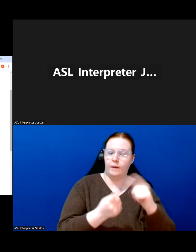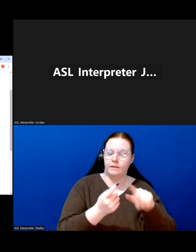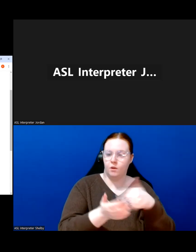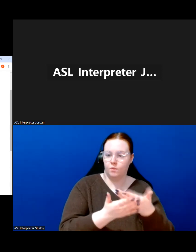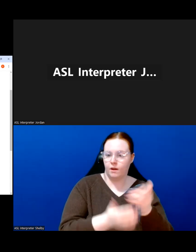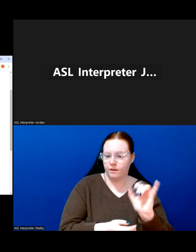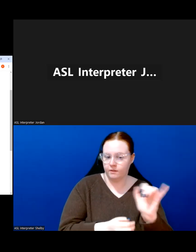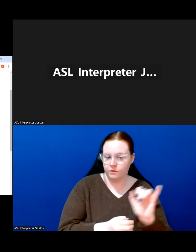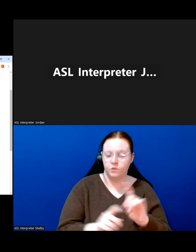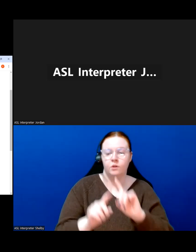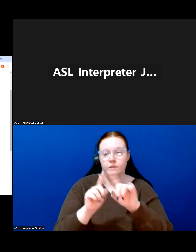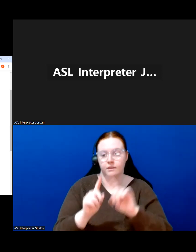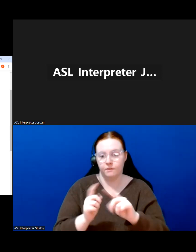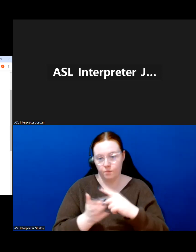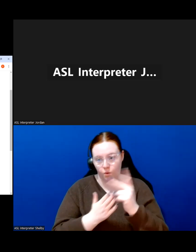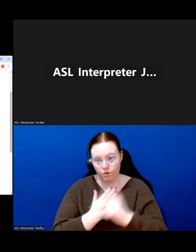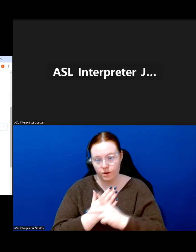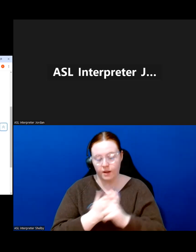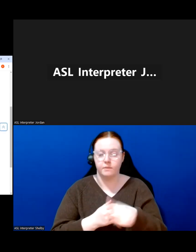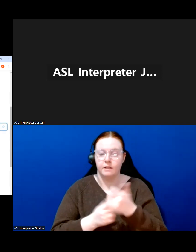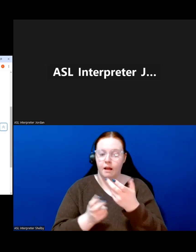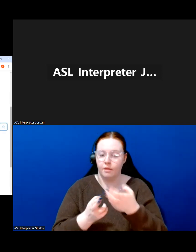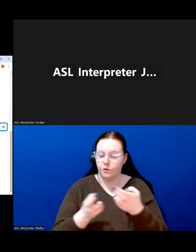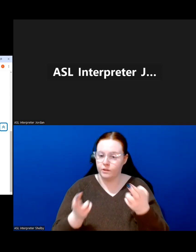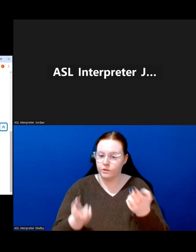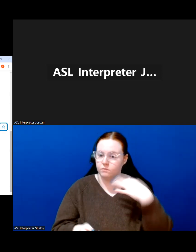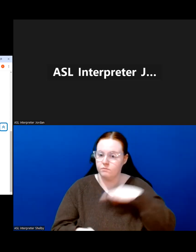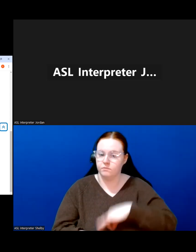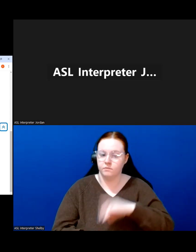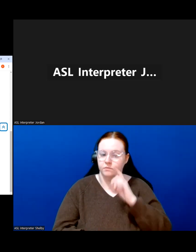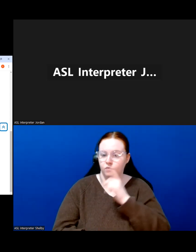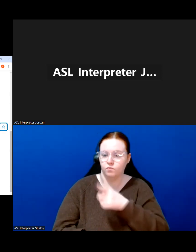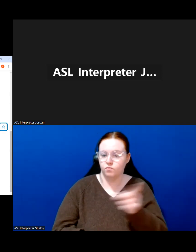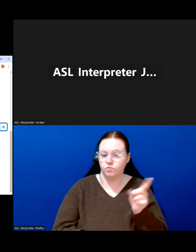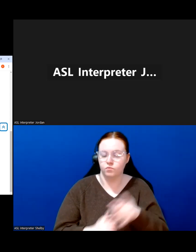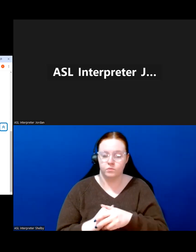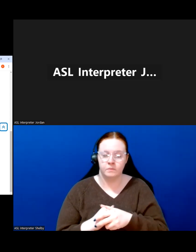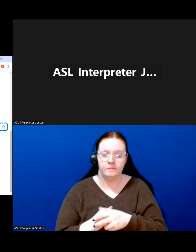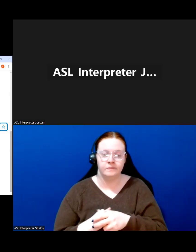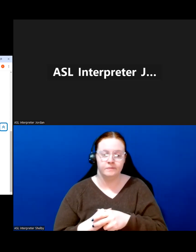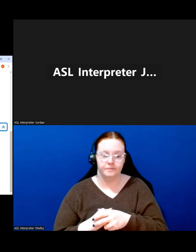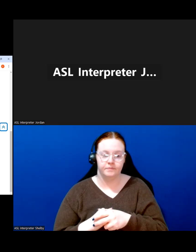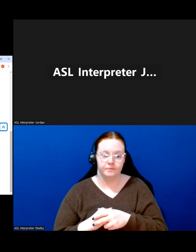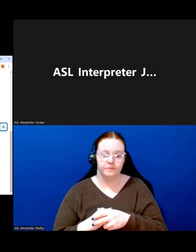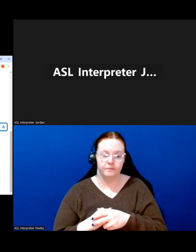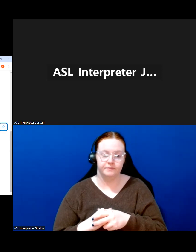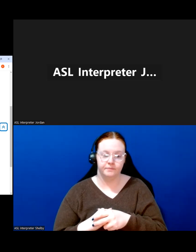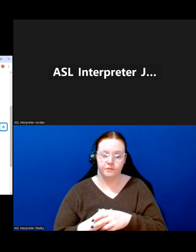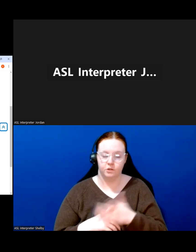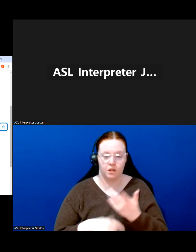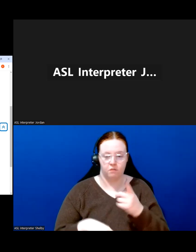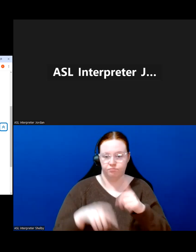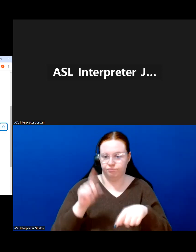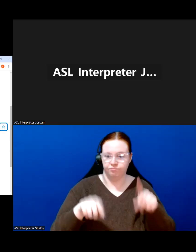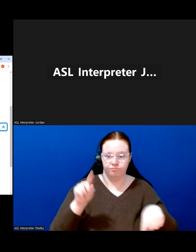like different programs and like other resources that might be beneficial for them to check out. So we just have a wide array of